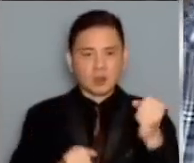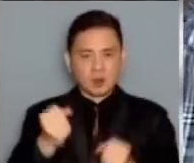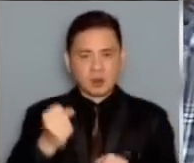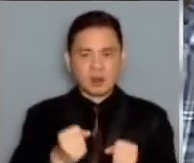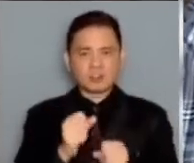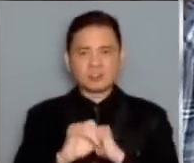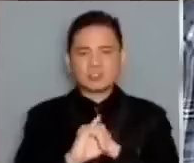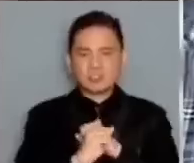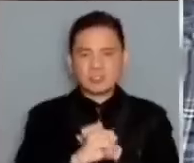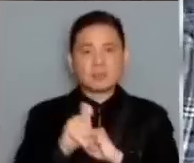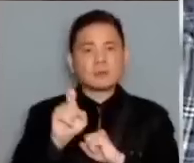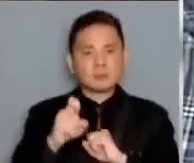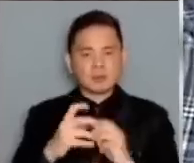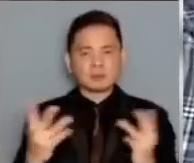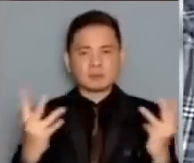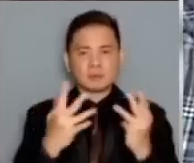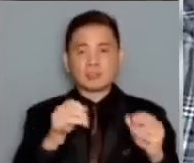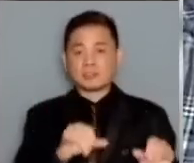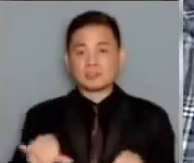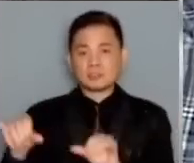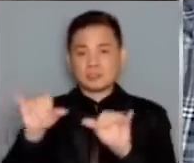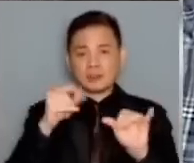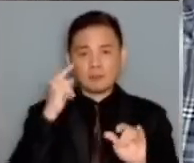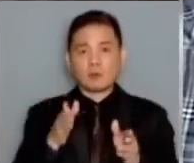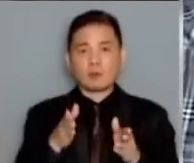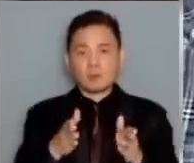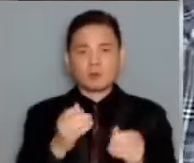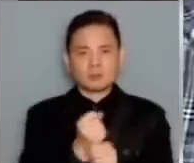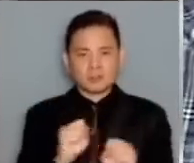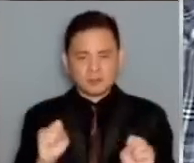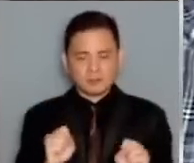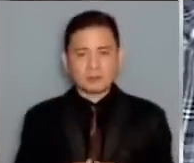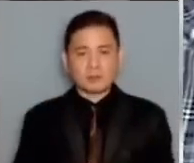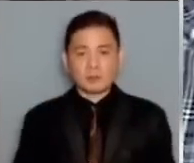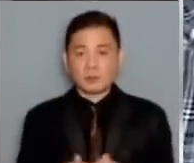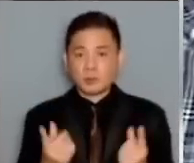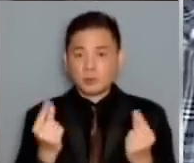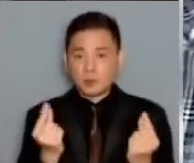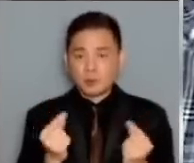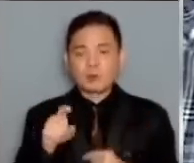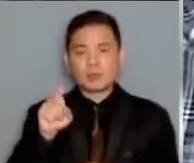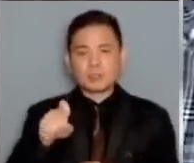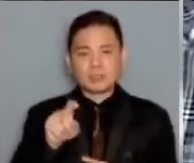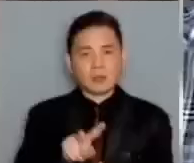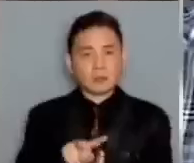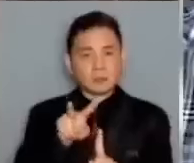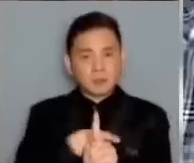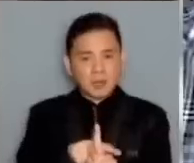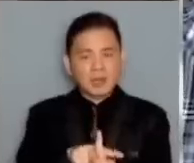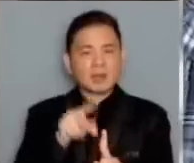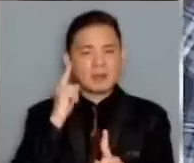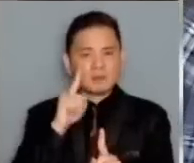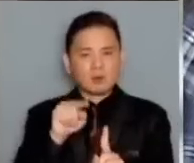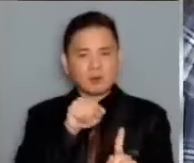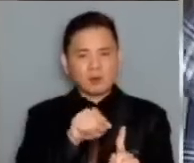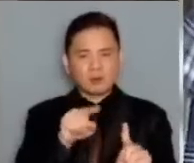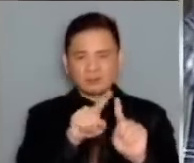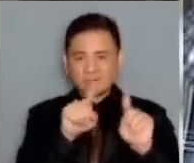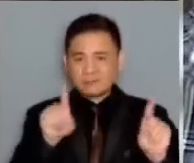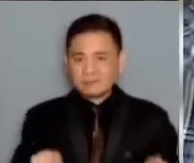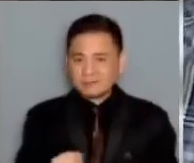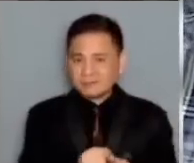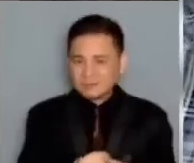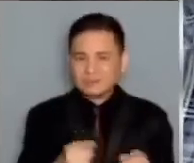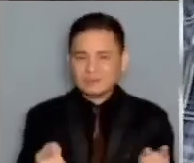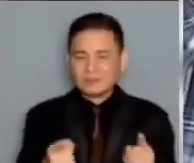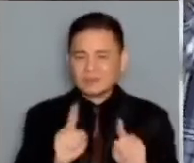mga vehicles, kailangan pong mag-apply ng change of classification ng vehicle yung mga